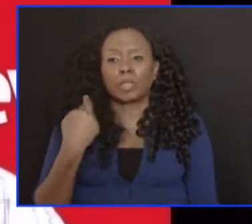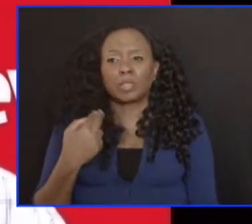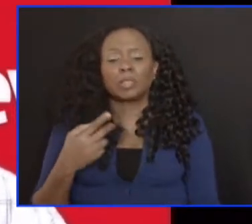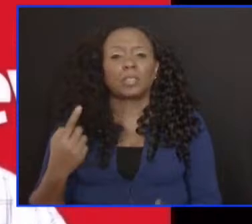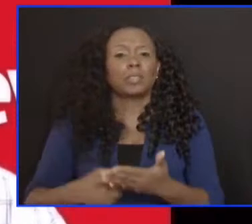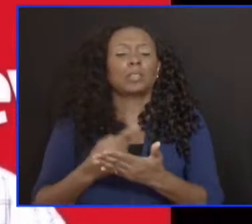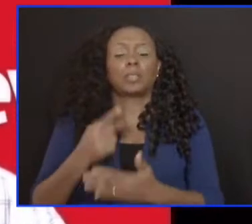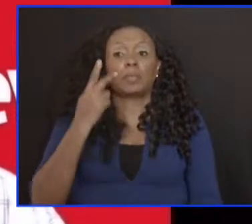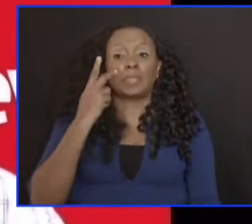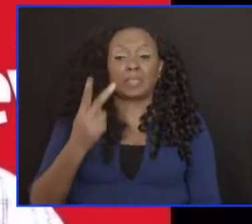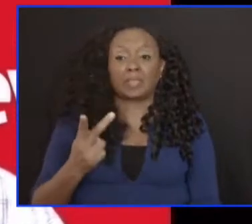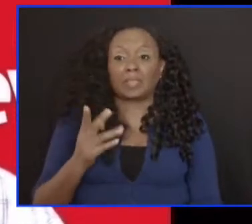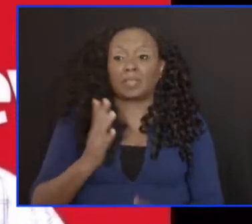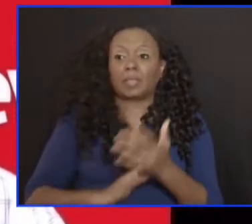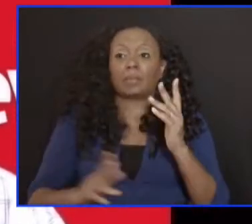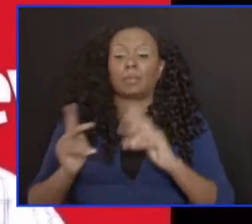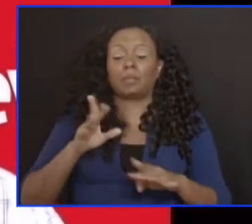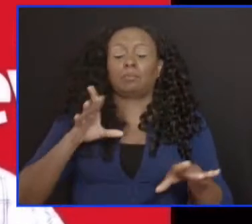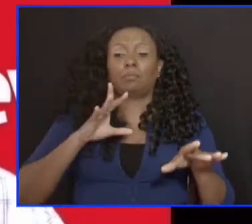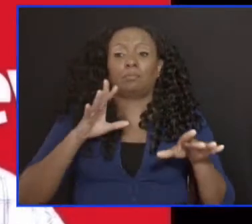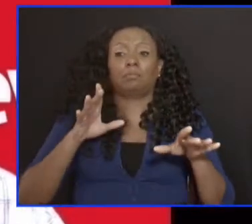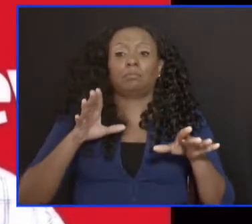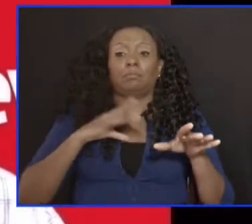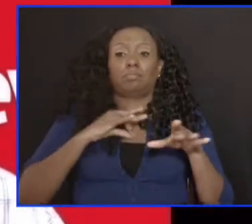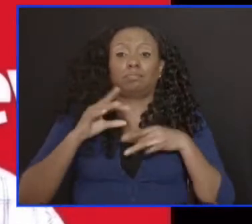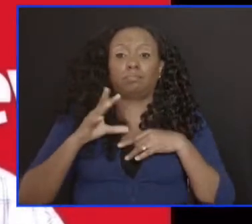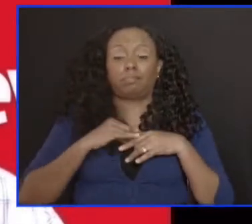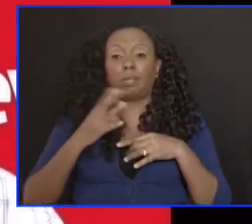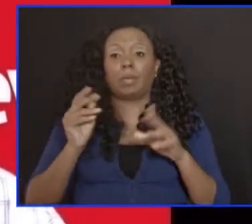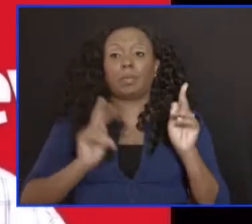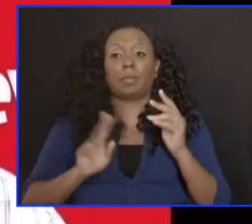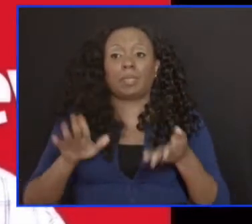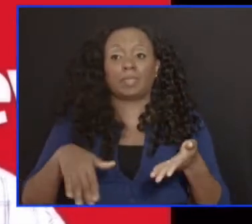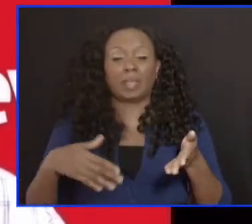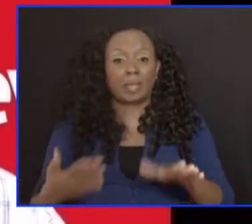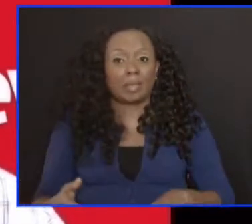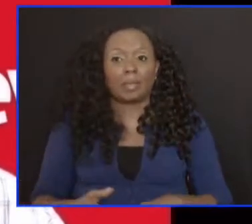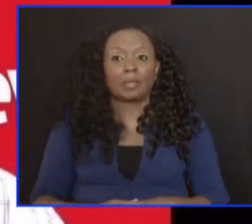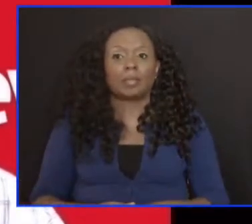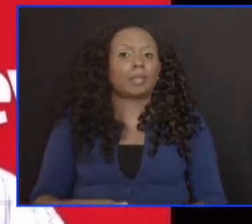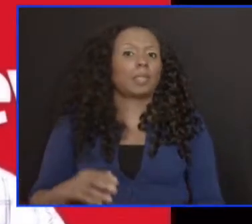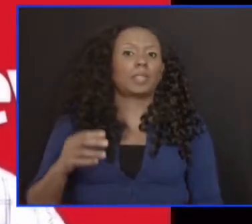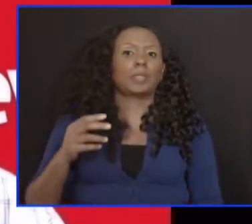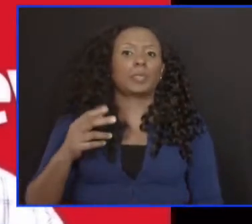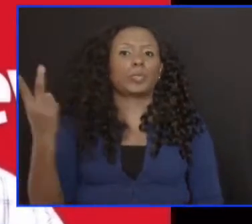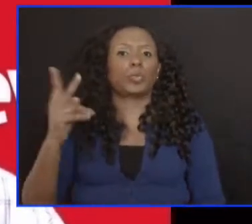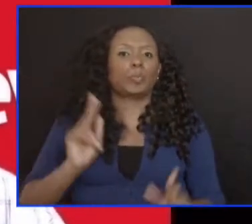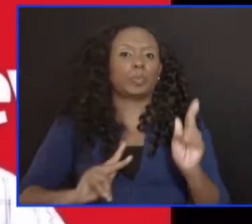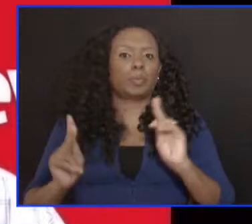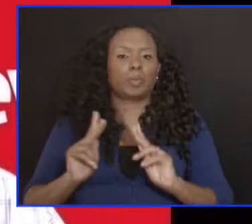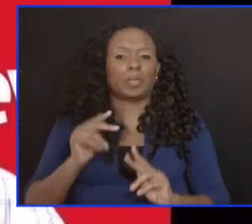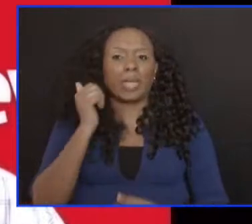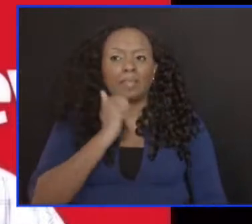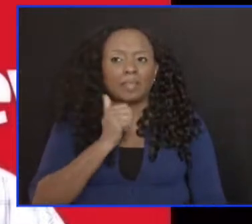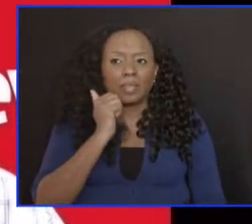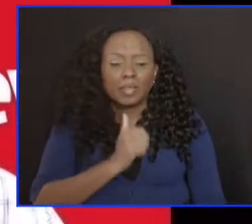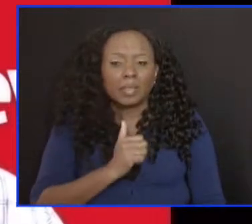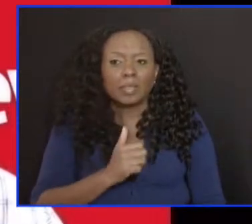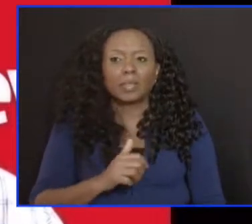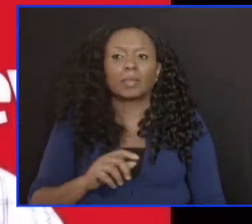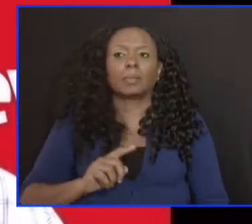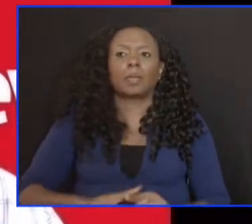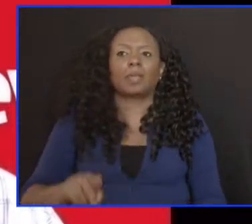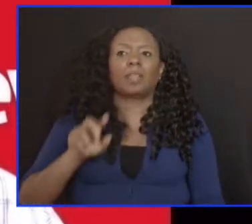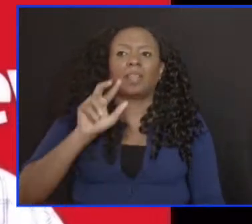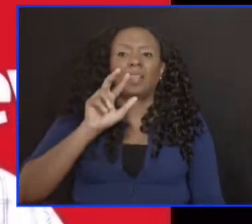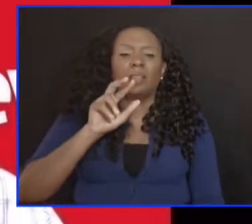know when we compare our death rate to the world average, it is still pretty low, but the realization of